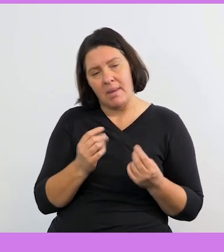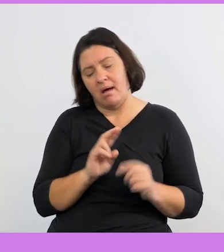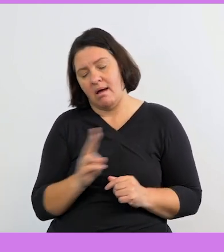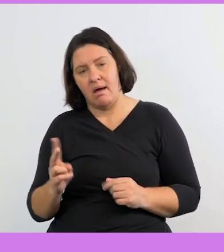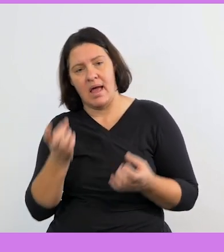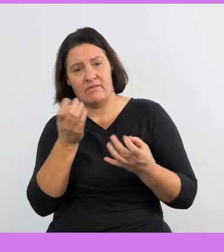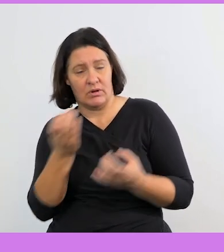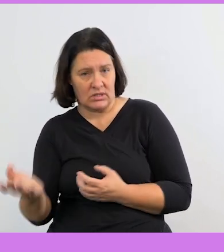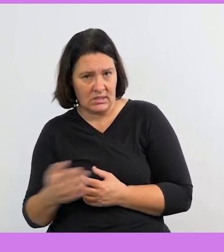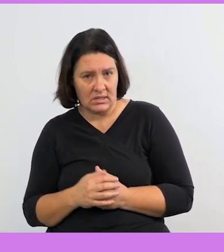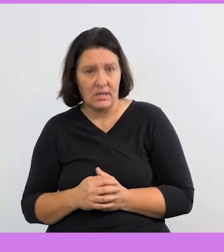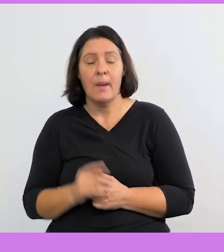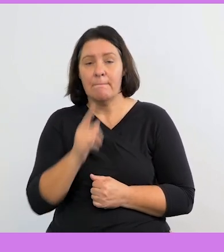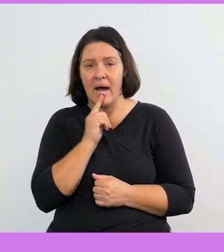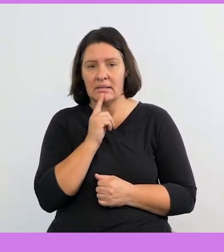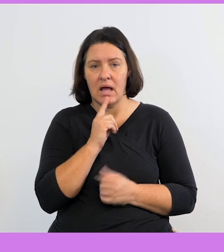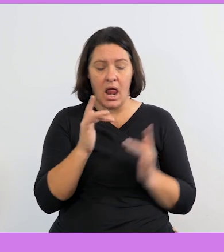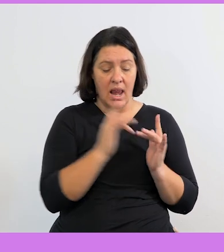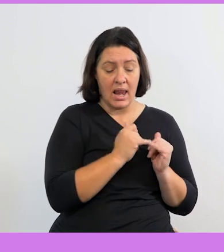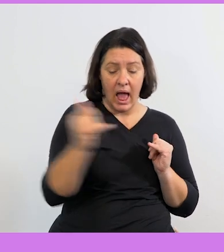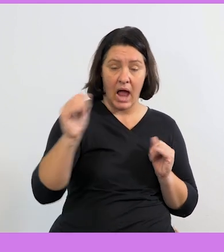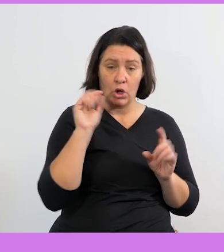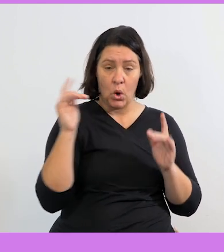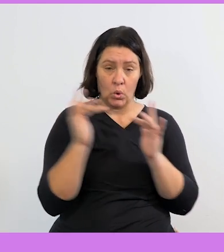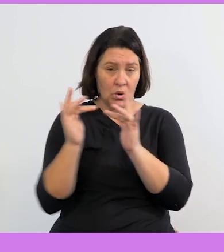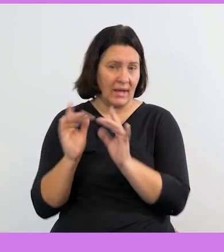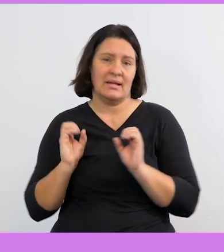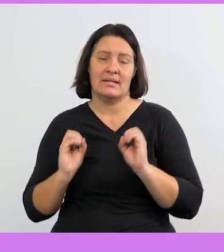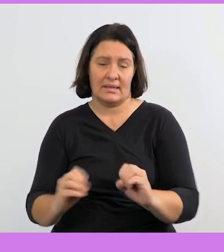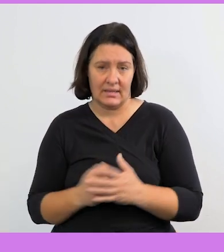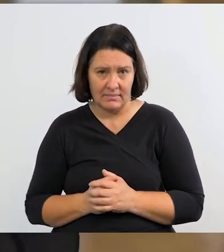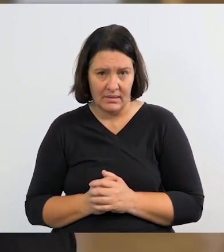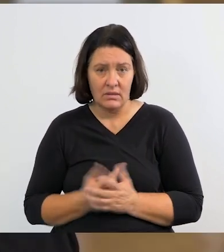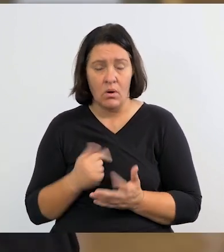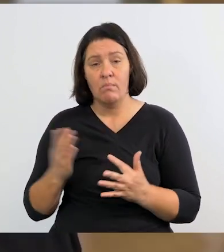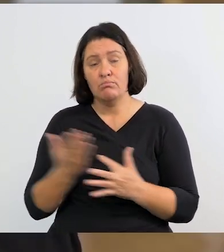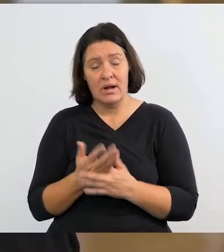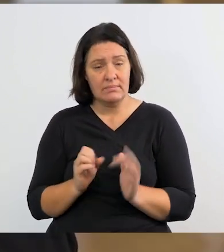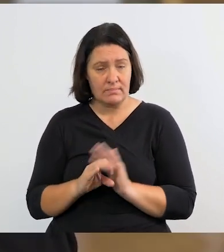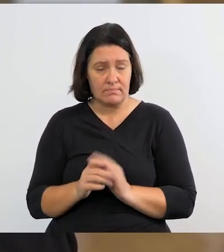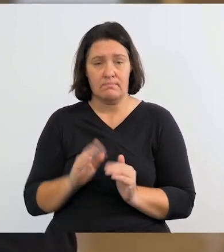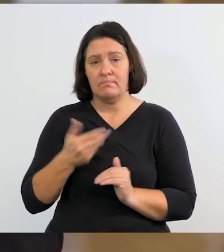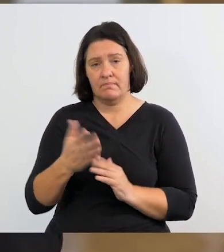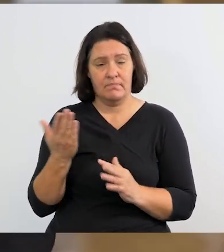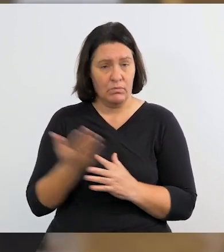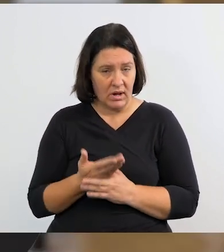numerical data, and the points are not connected by a line. Guys, let us quickly take a short advert break.